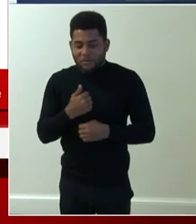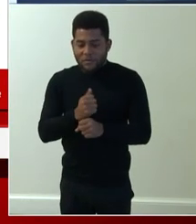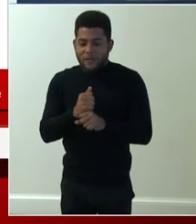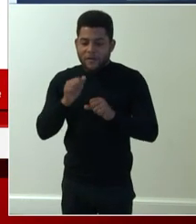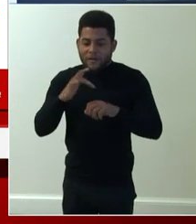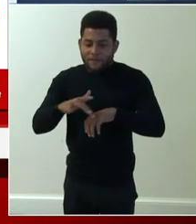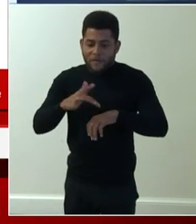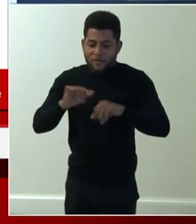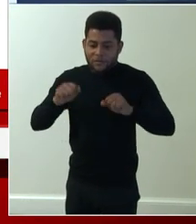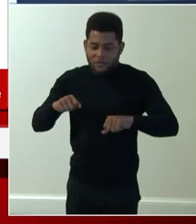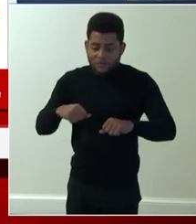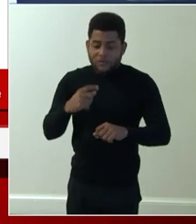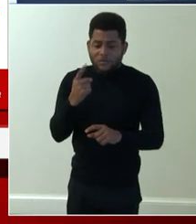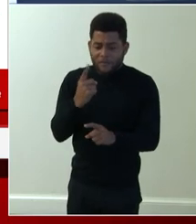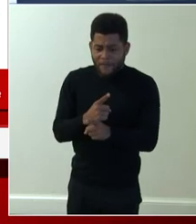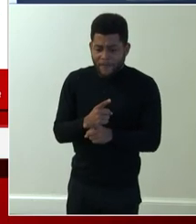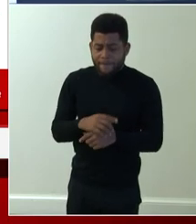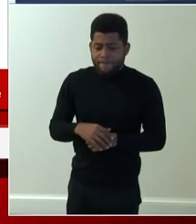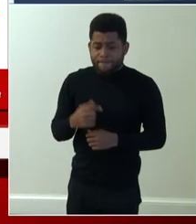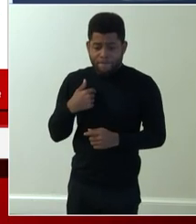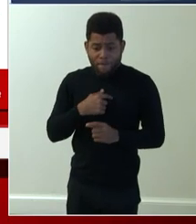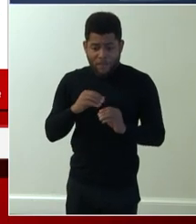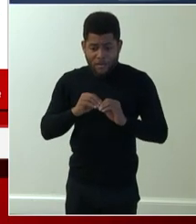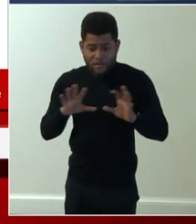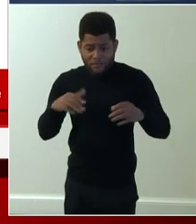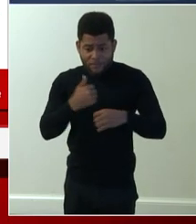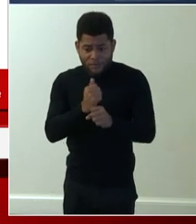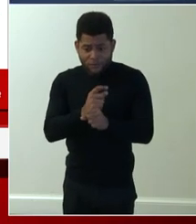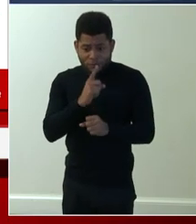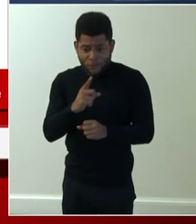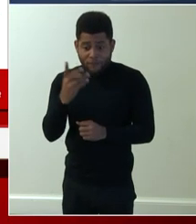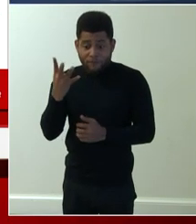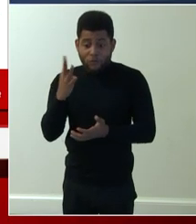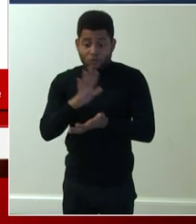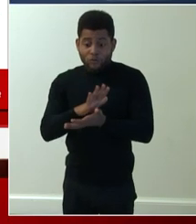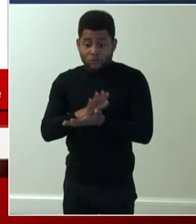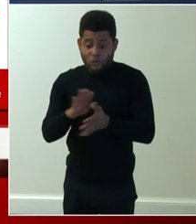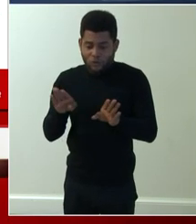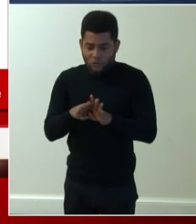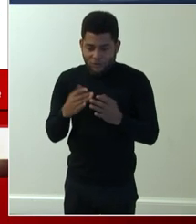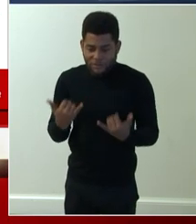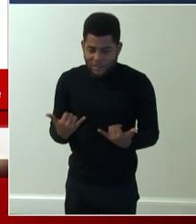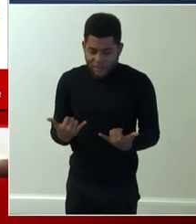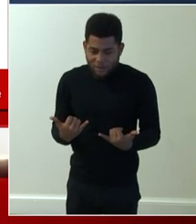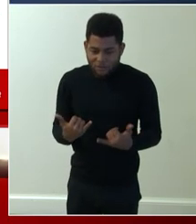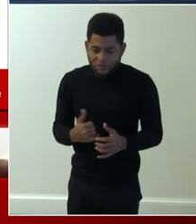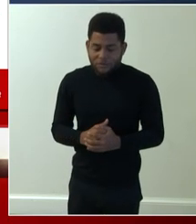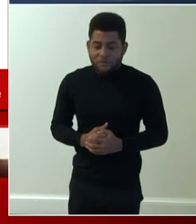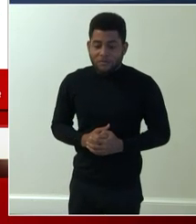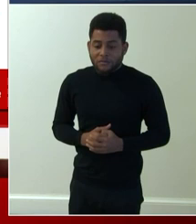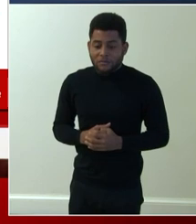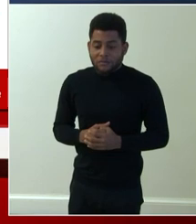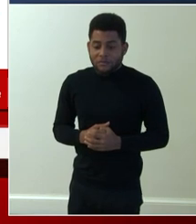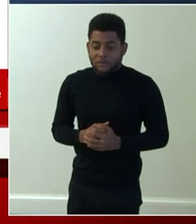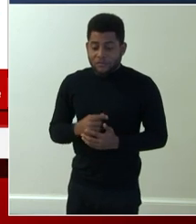And then, And I want to be clear, actually there are 4 schools that are closed at this point for transition and you'll to tell us the